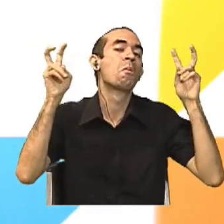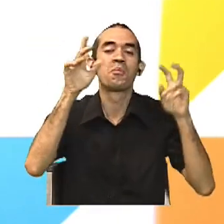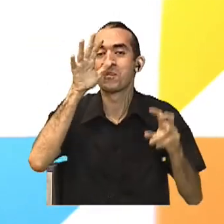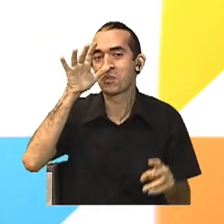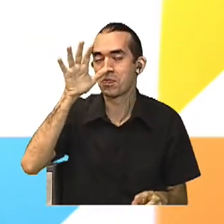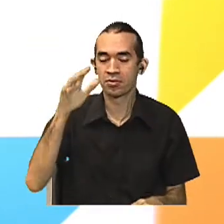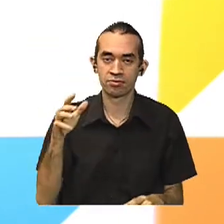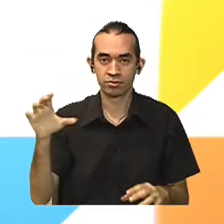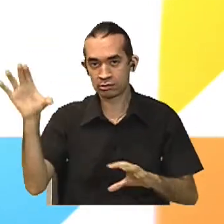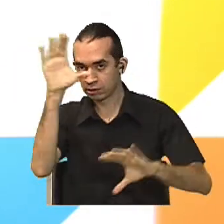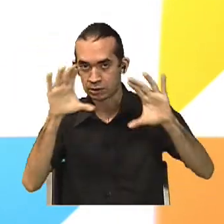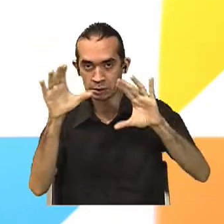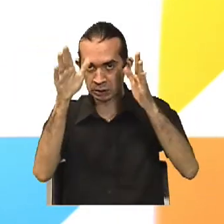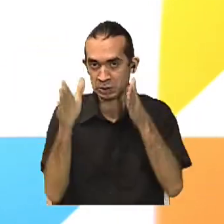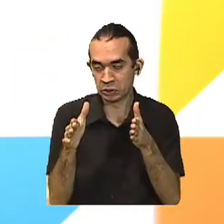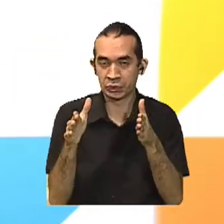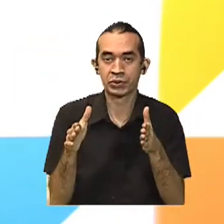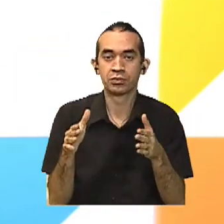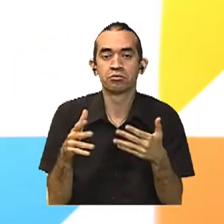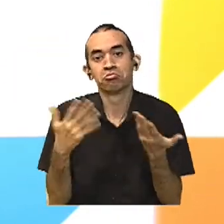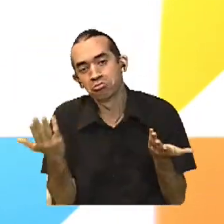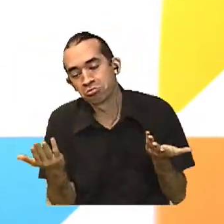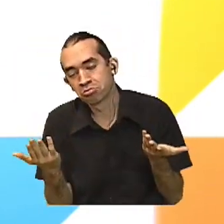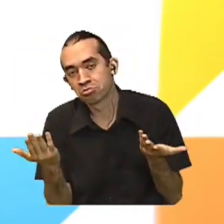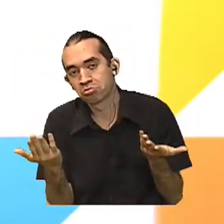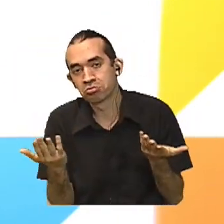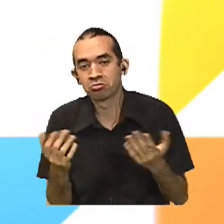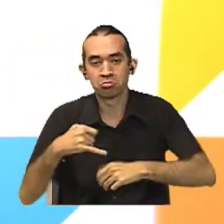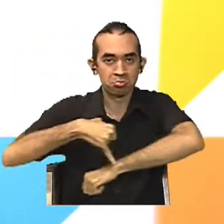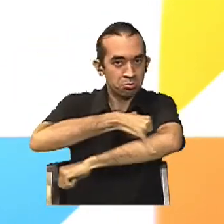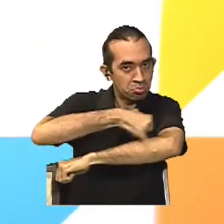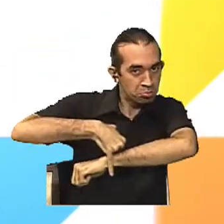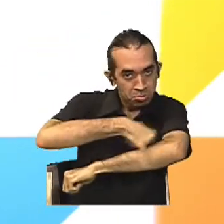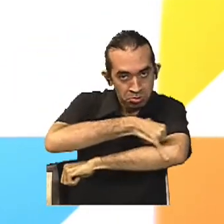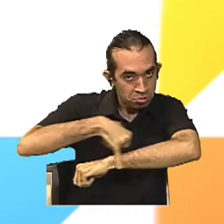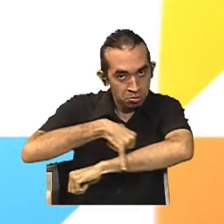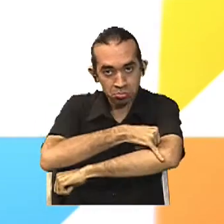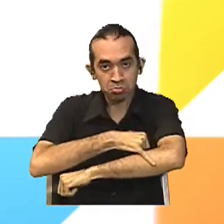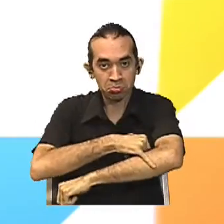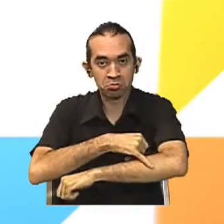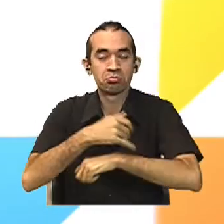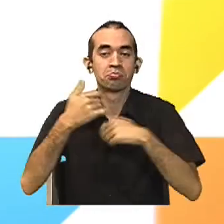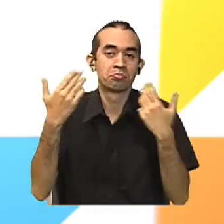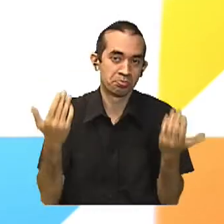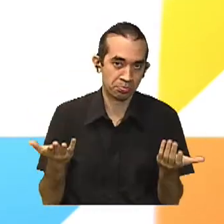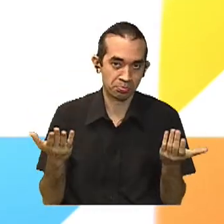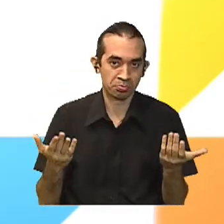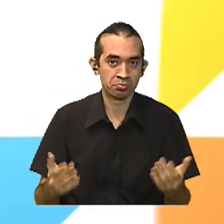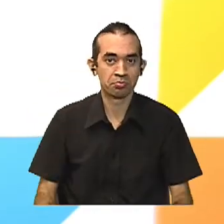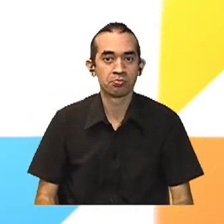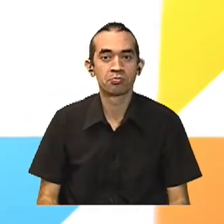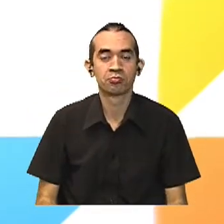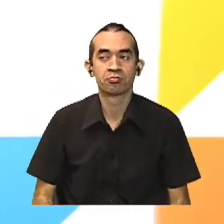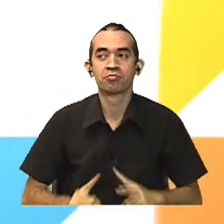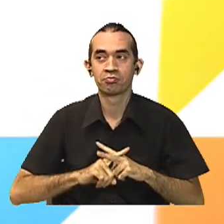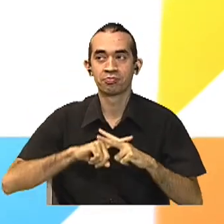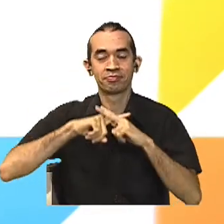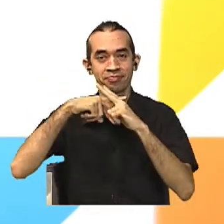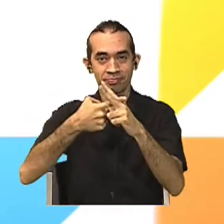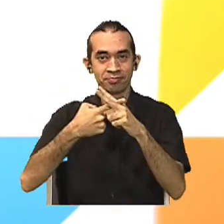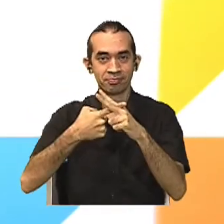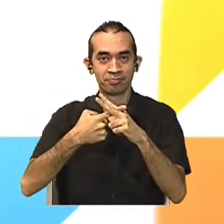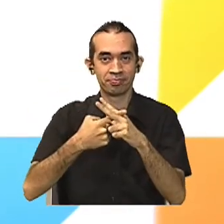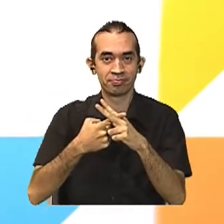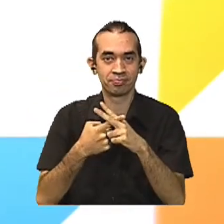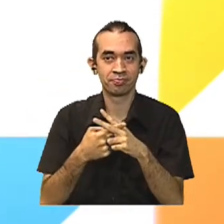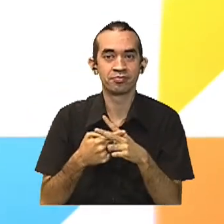are scientists or maybe engineers. Okay, so let's start.